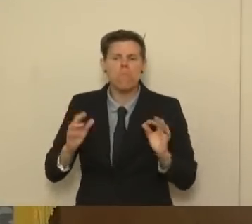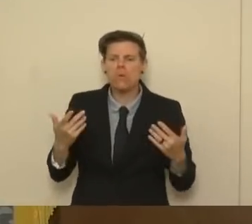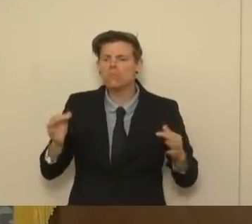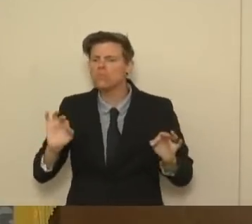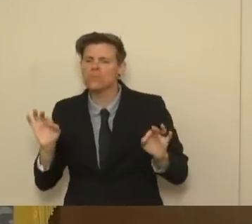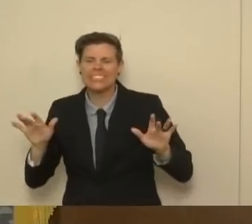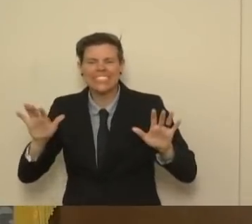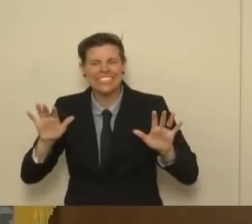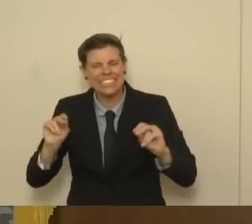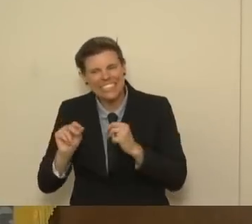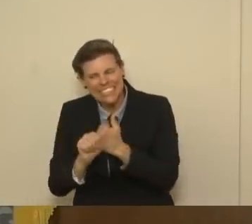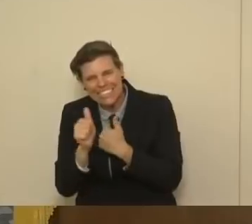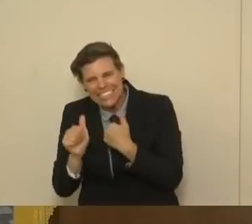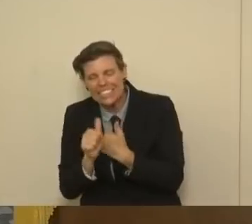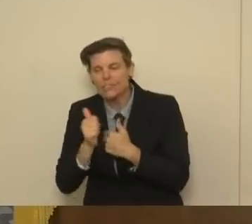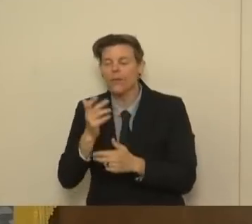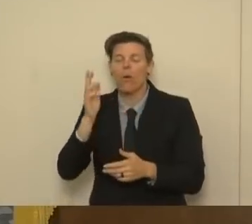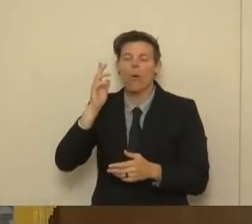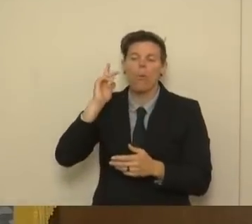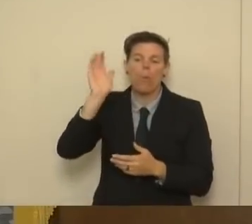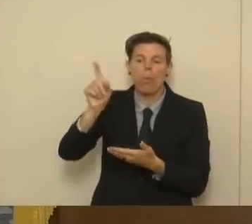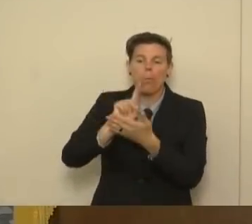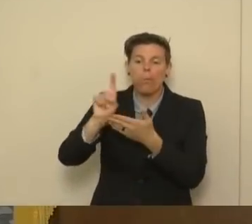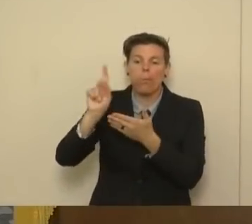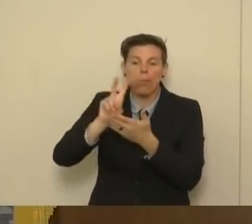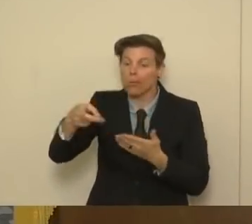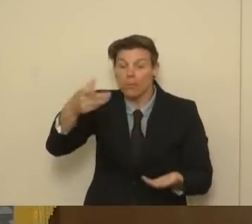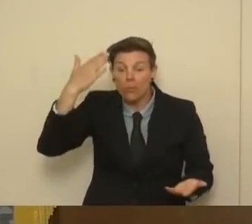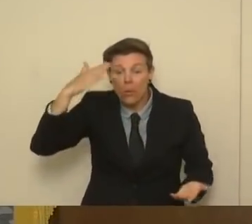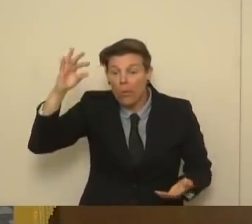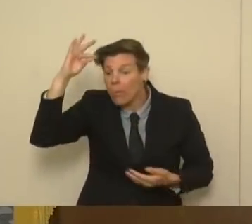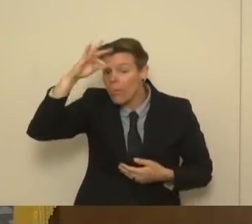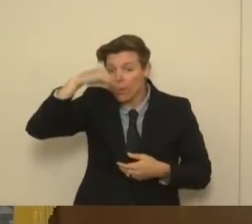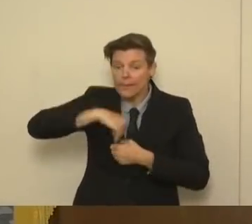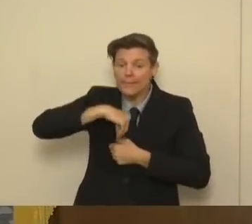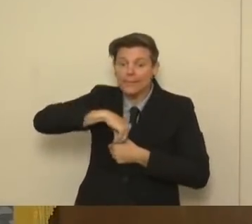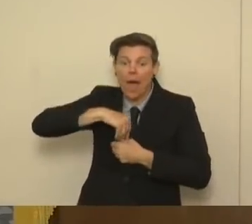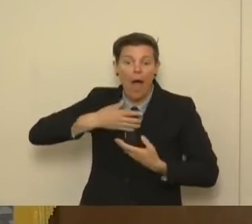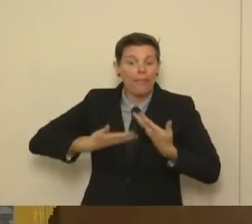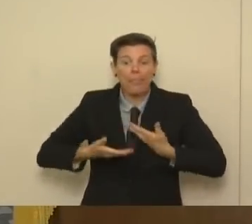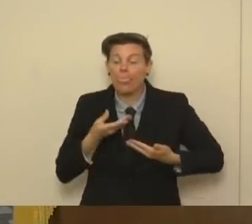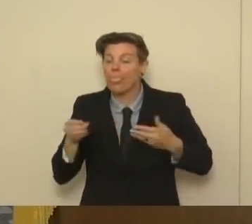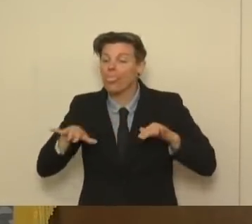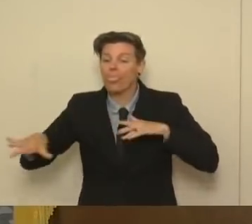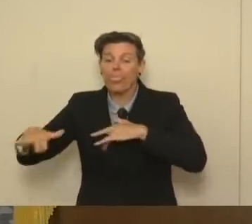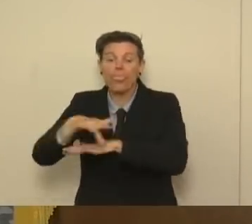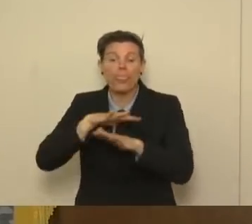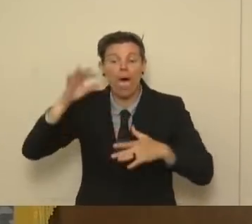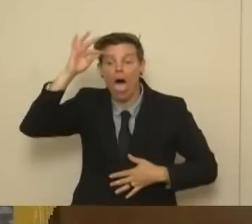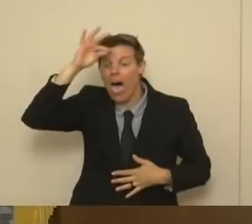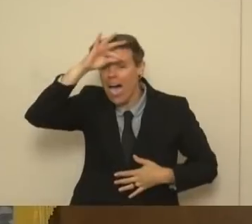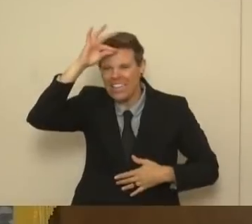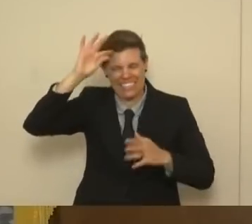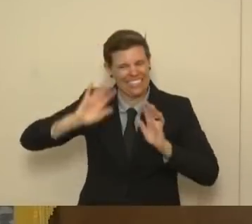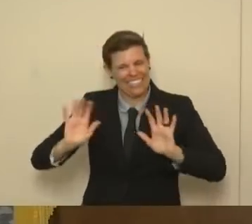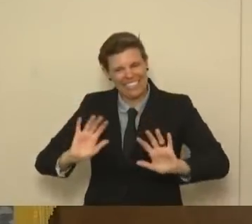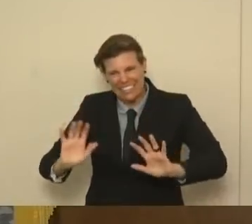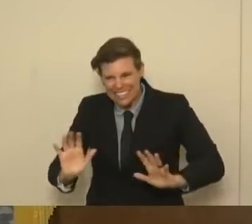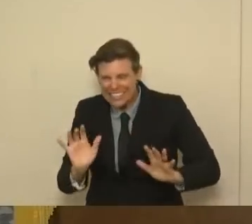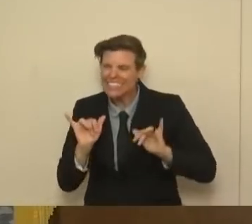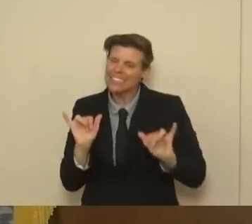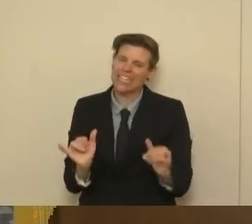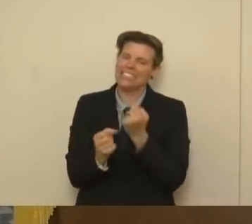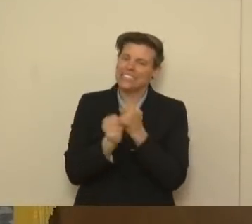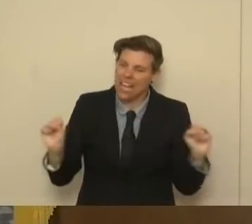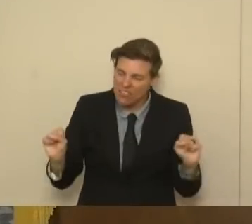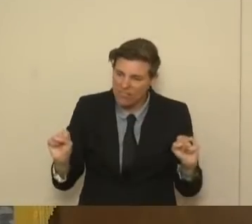kids, and we do, then we really have to keep this up. Frankly, I would argue we have to even be better. Let me give New